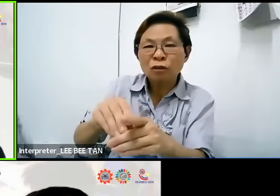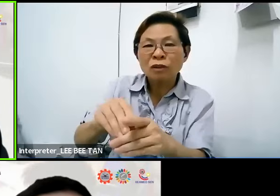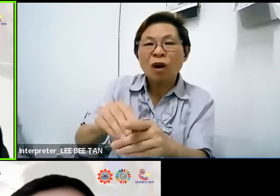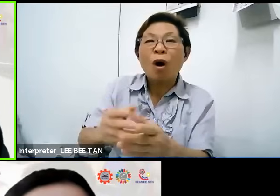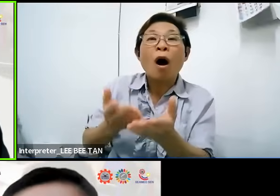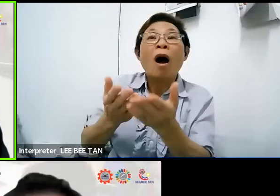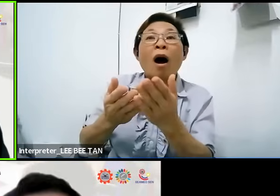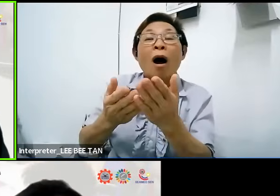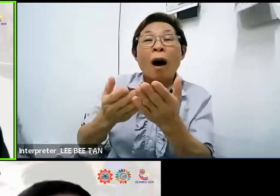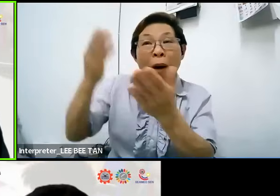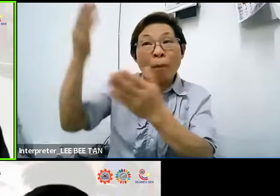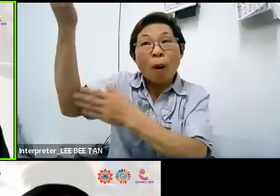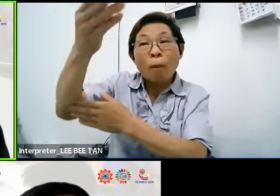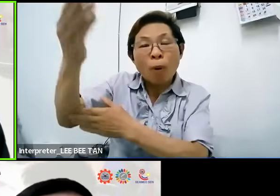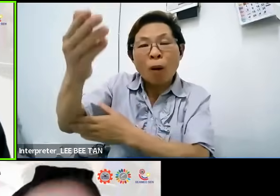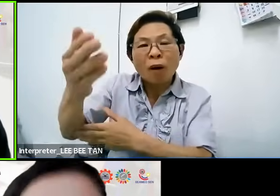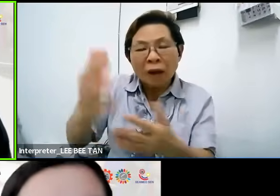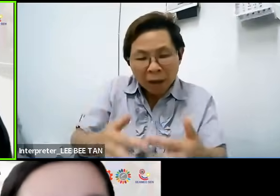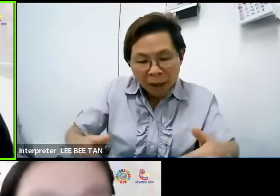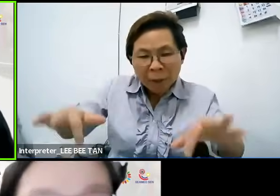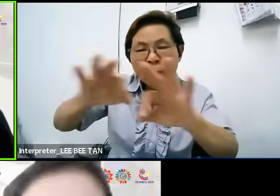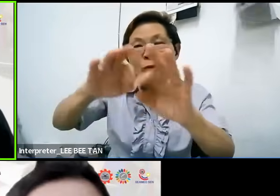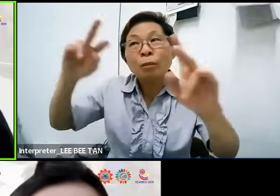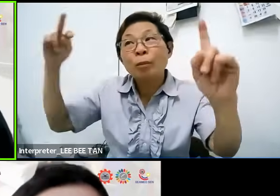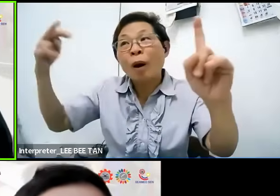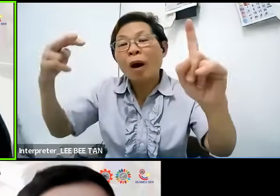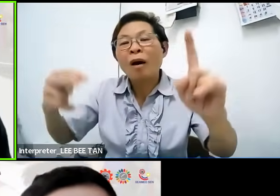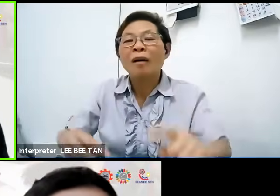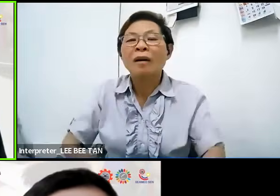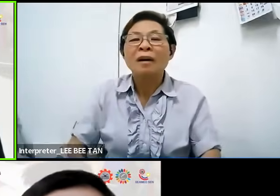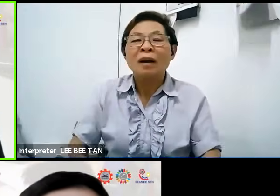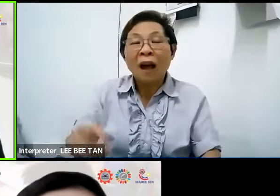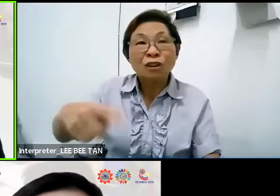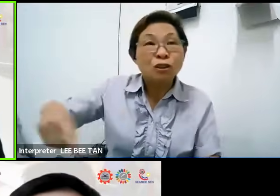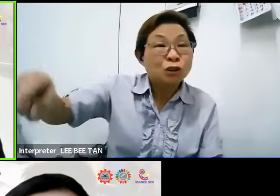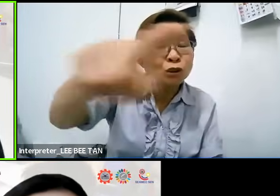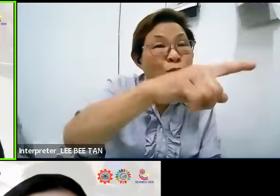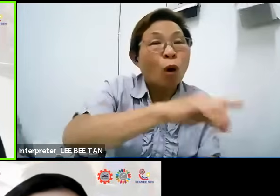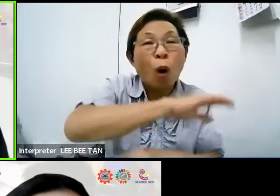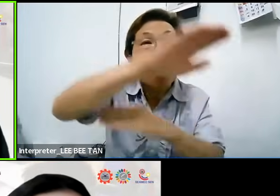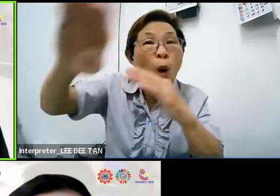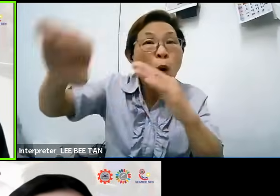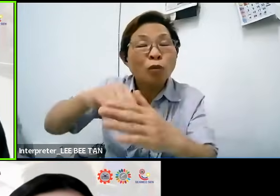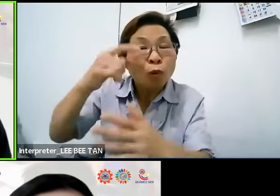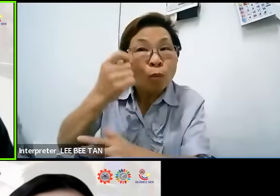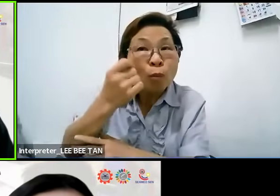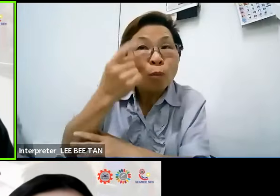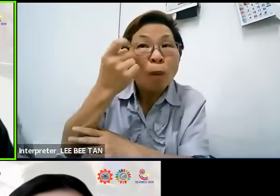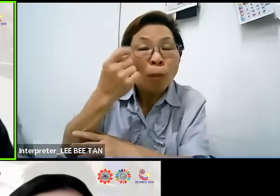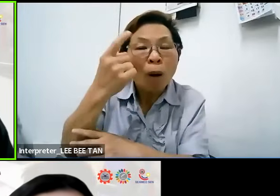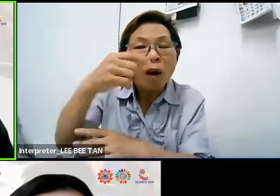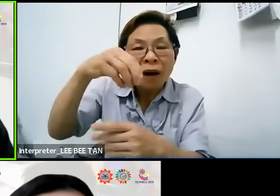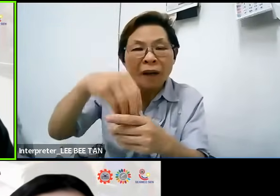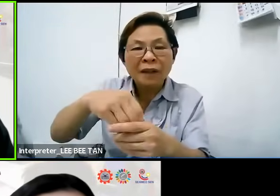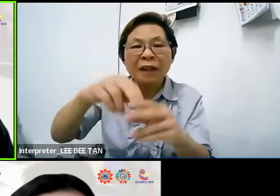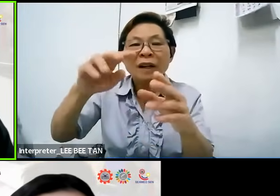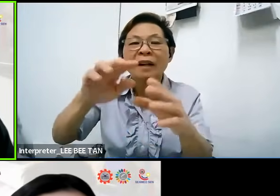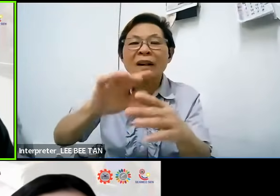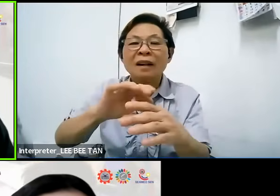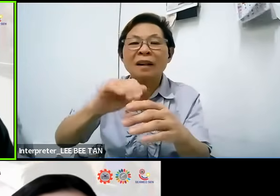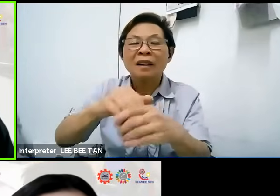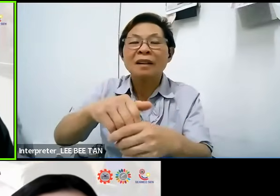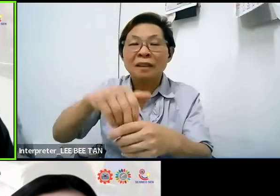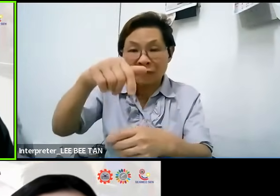perspectives that will undoubtedly enrich our collective understanding of these vital principles in the context of Southeast